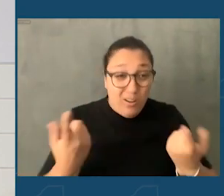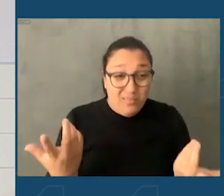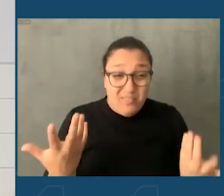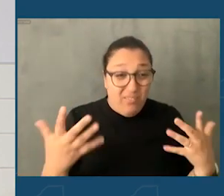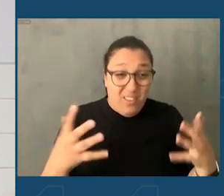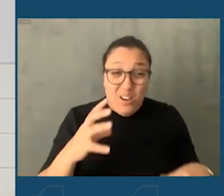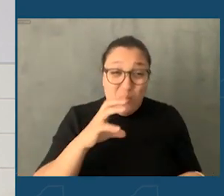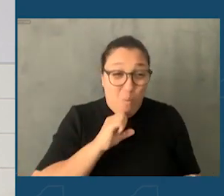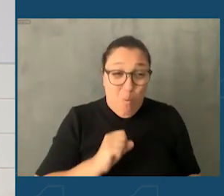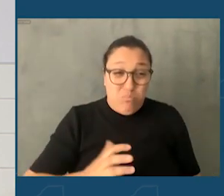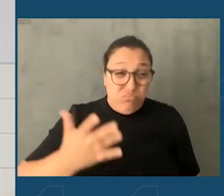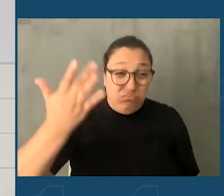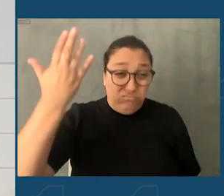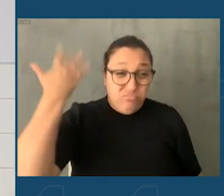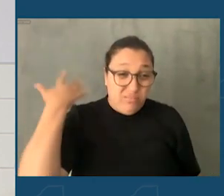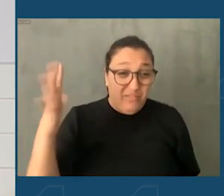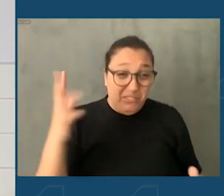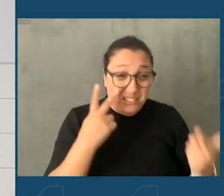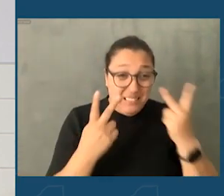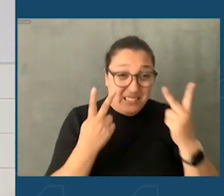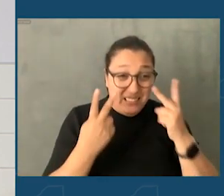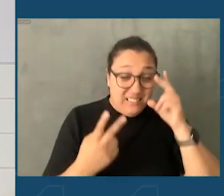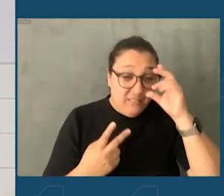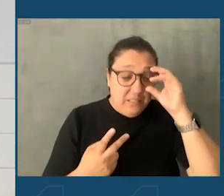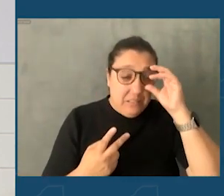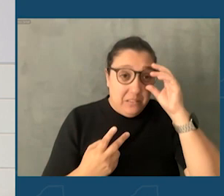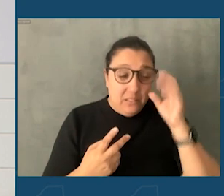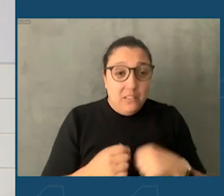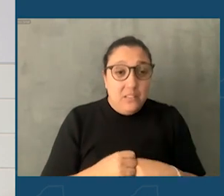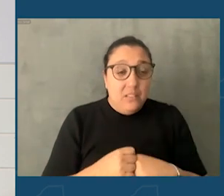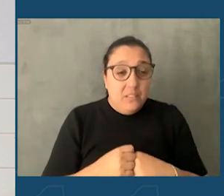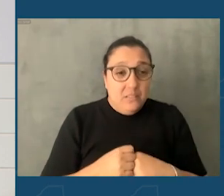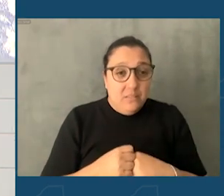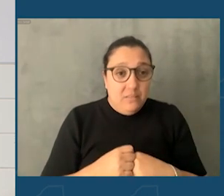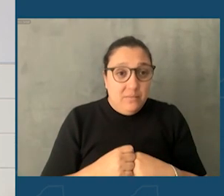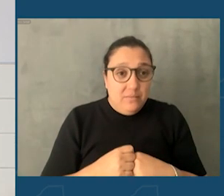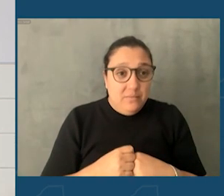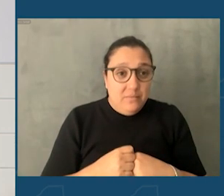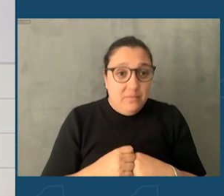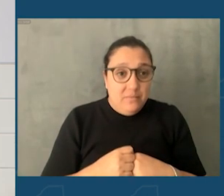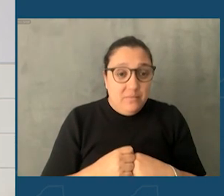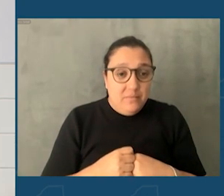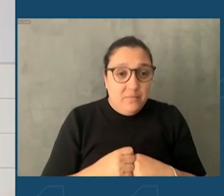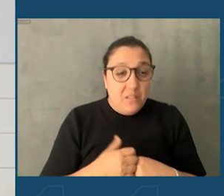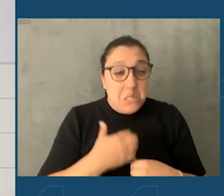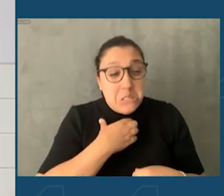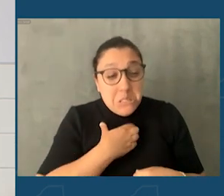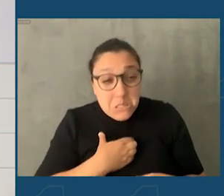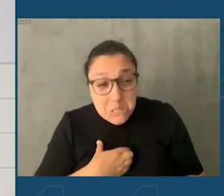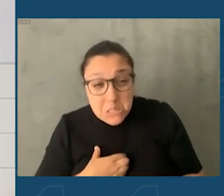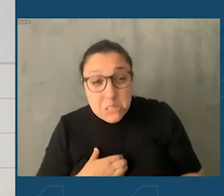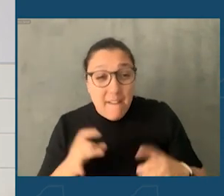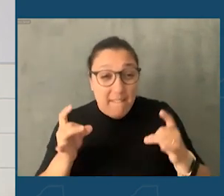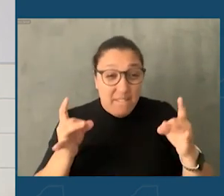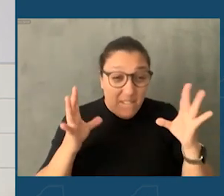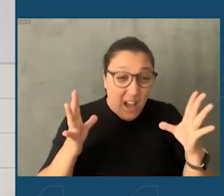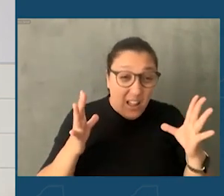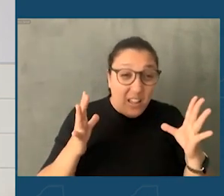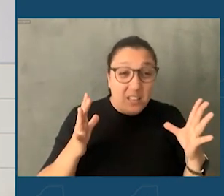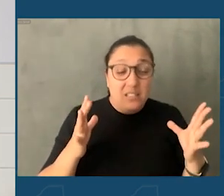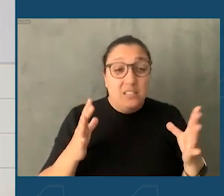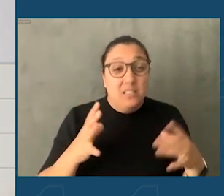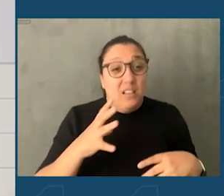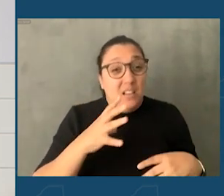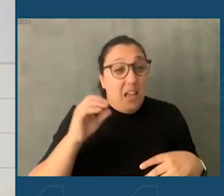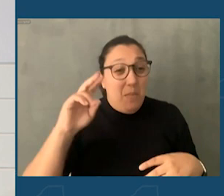logical and human response to hunger, violence, and political instability in other countries. In an